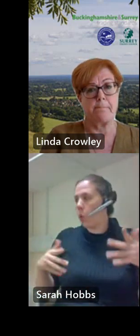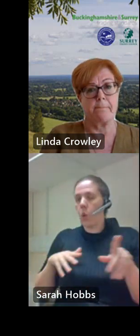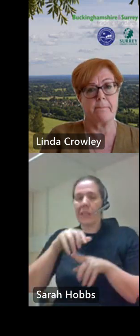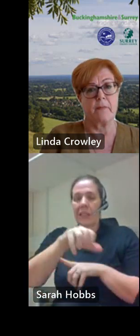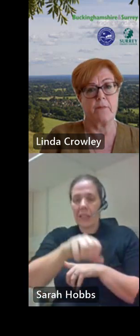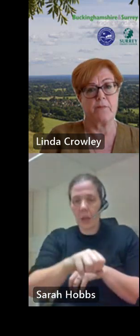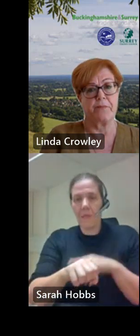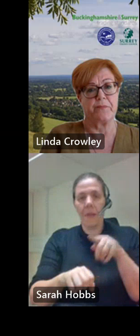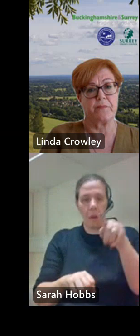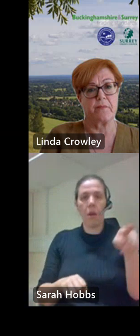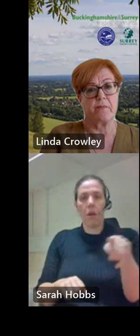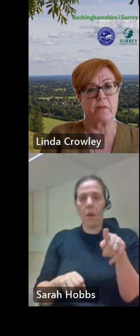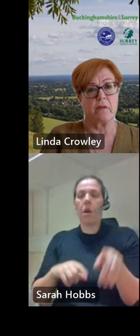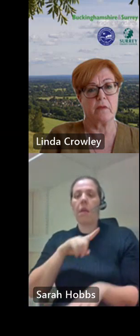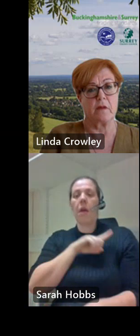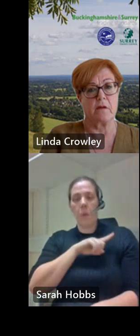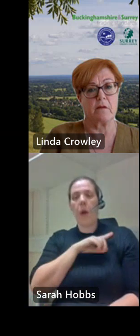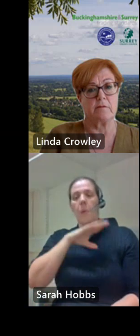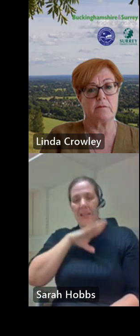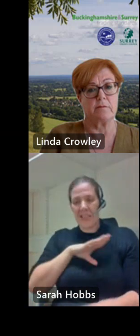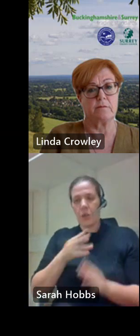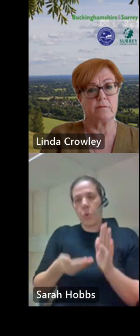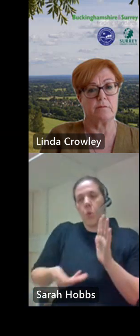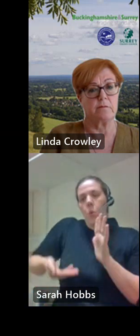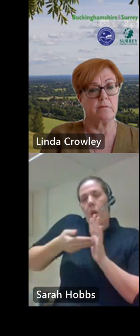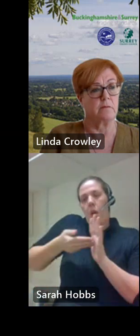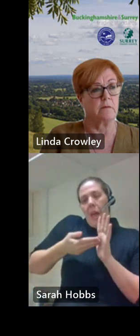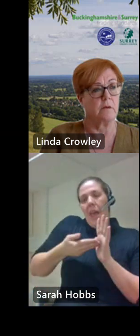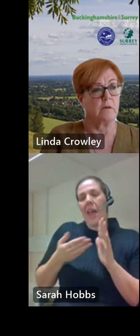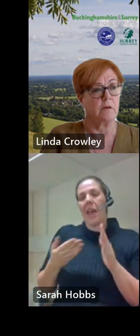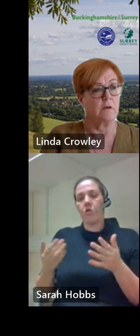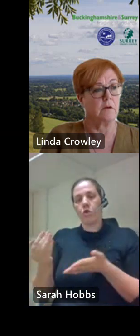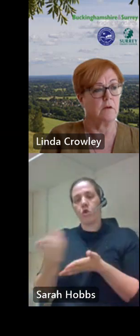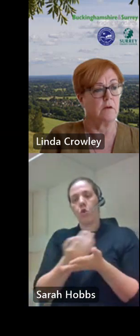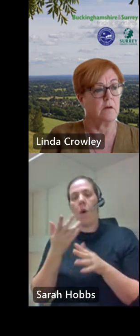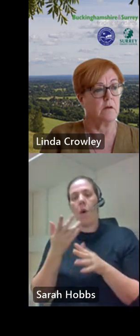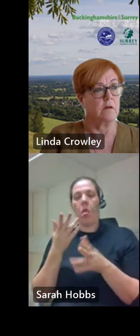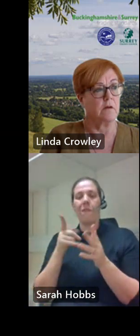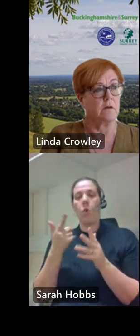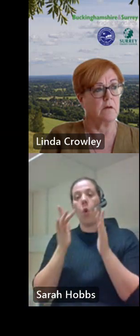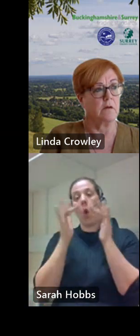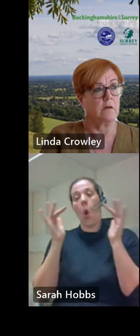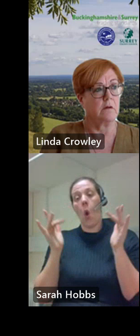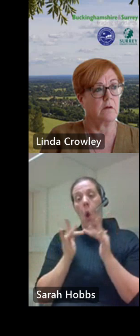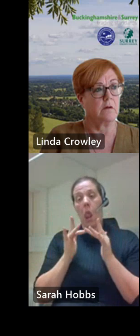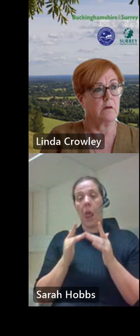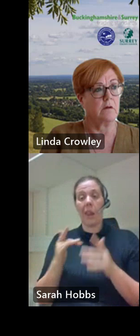these are the principles that we need to be adopting, all of us, in our digital lives. Next slide, please.